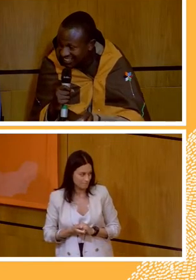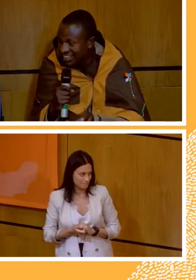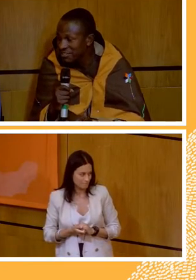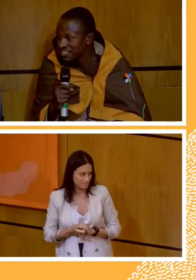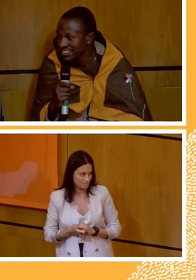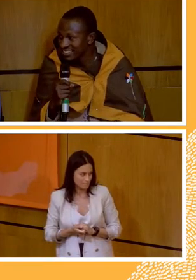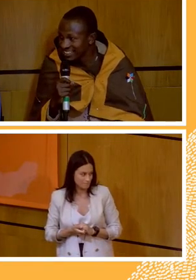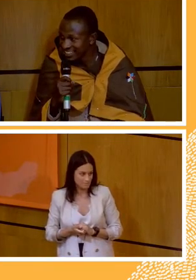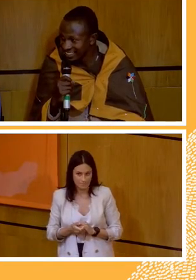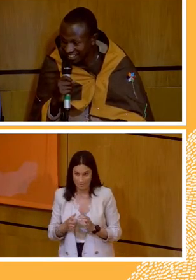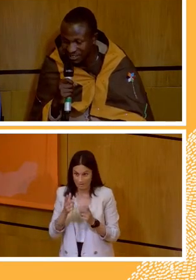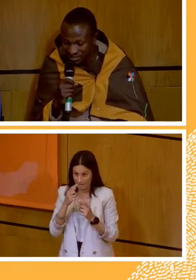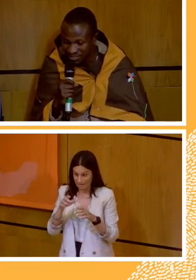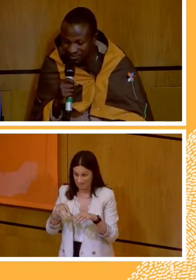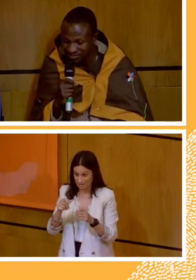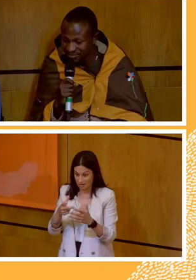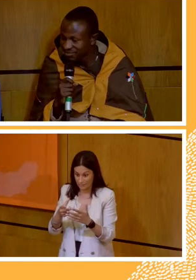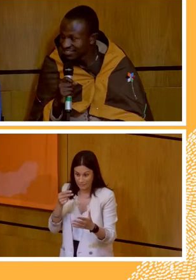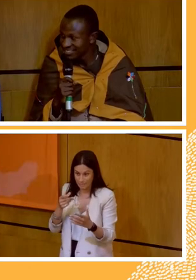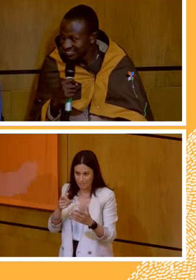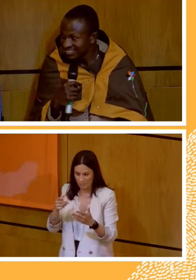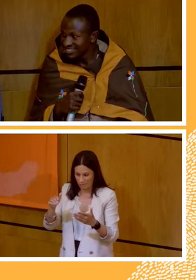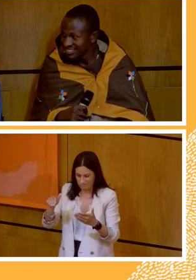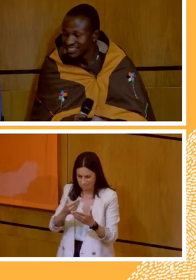you can start harvesting hive.